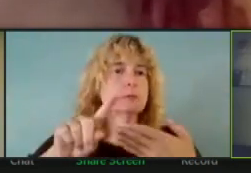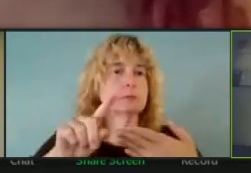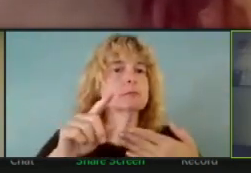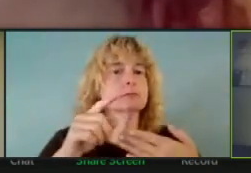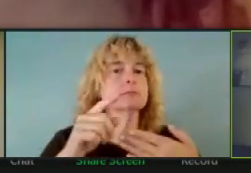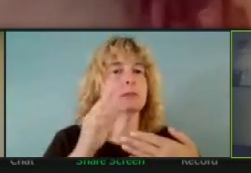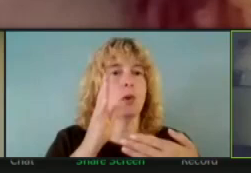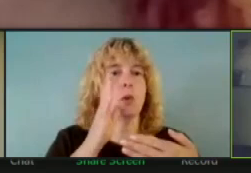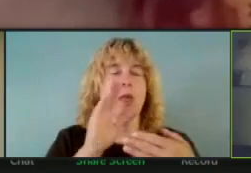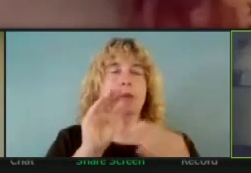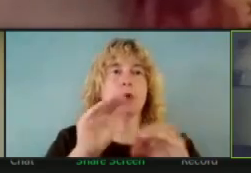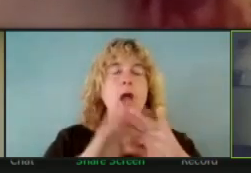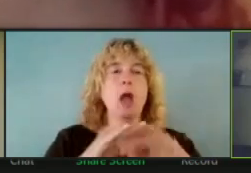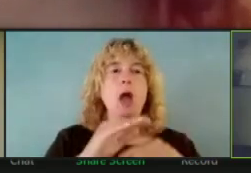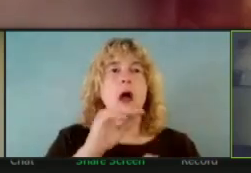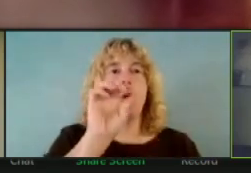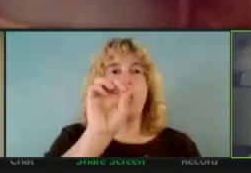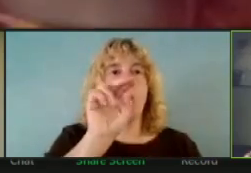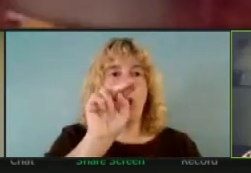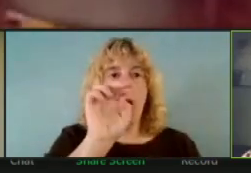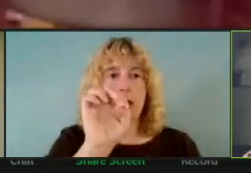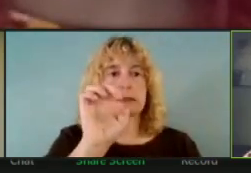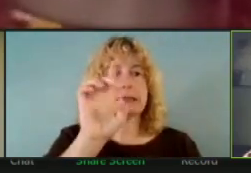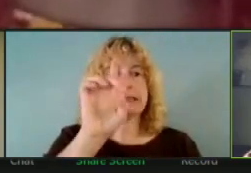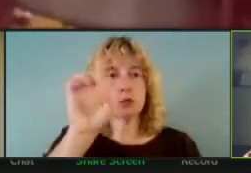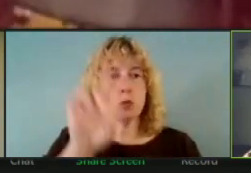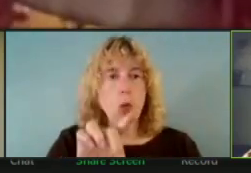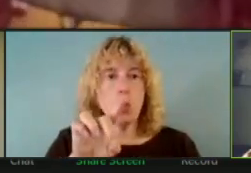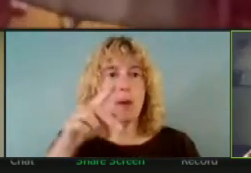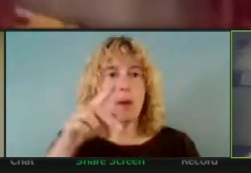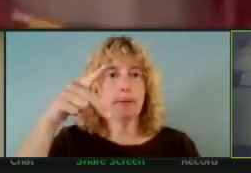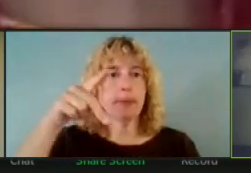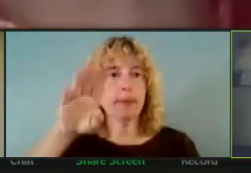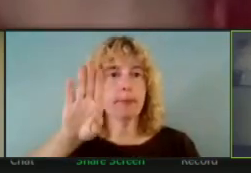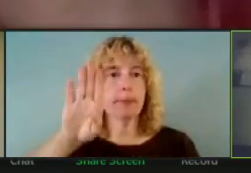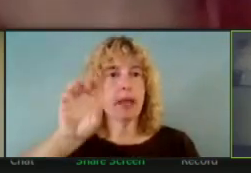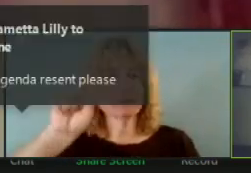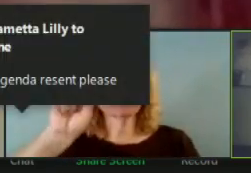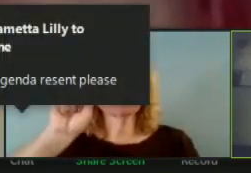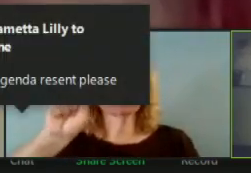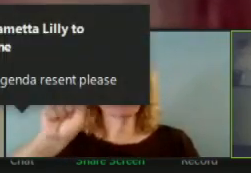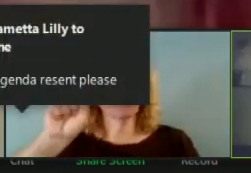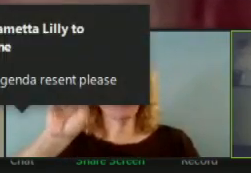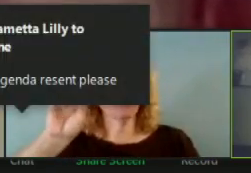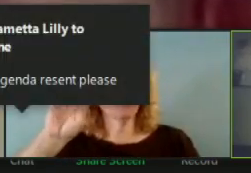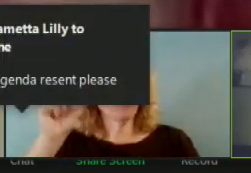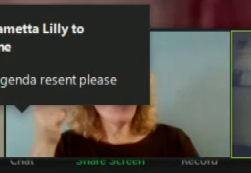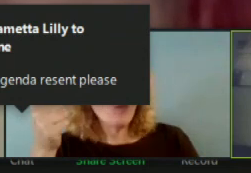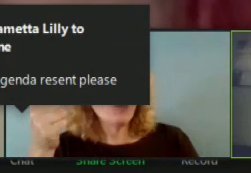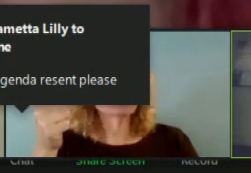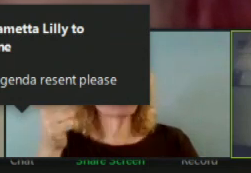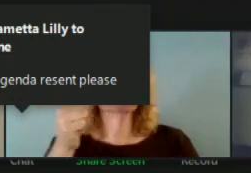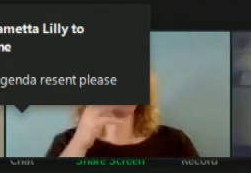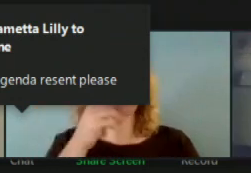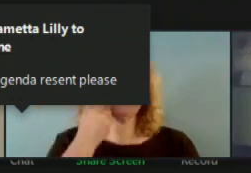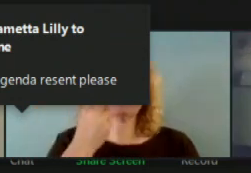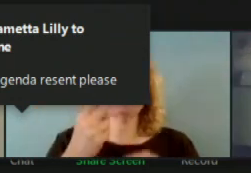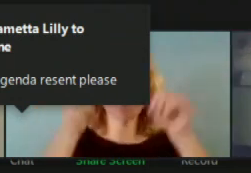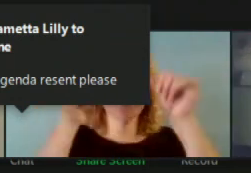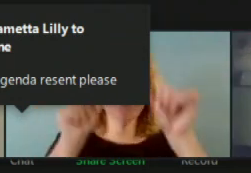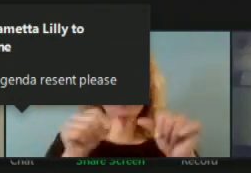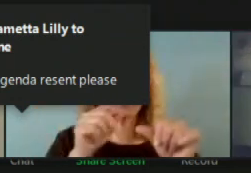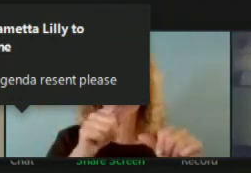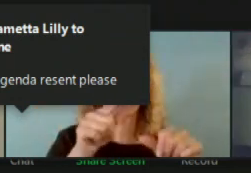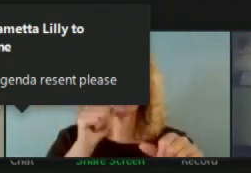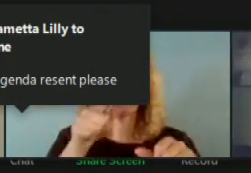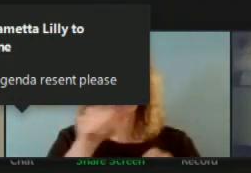on onedetroitpbs.org. For our experts, please remember to speak slowly